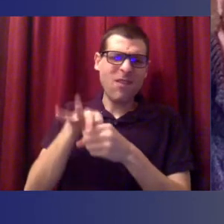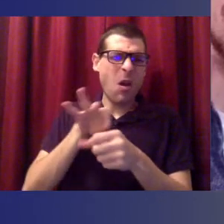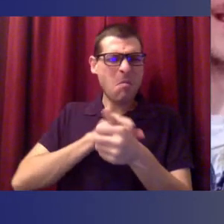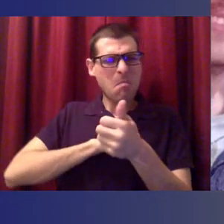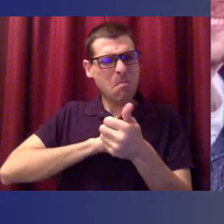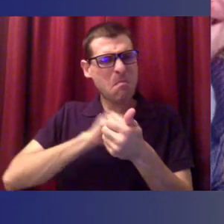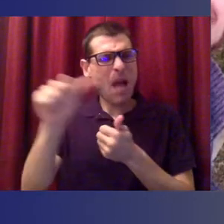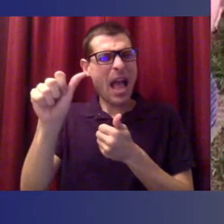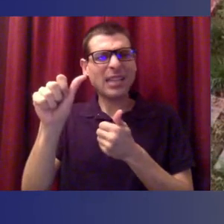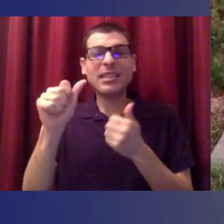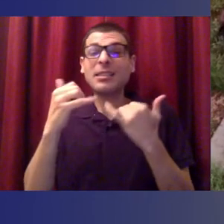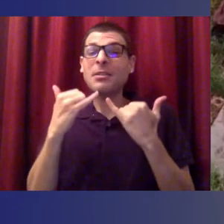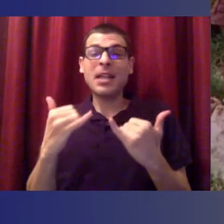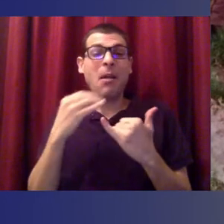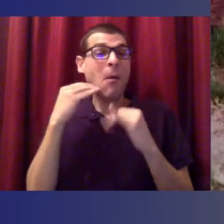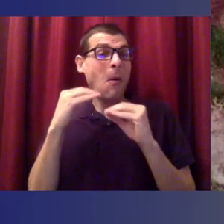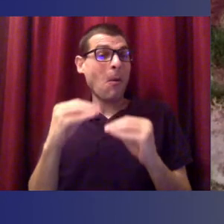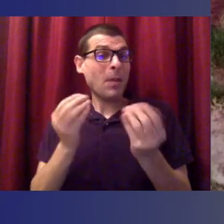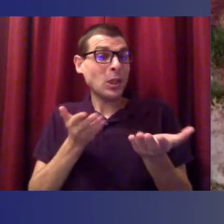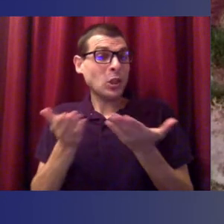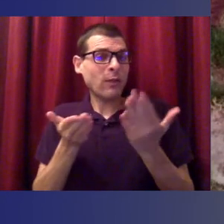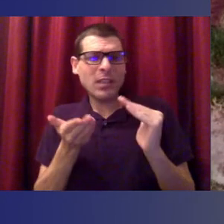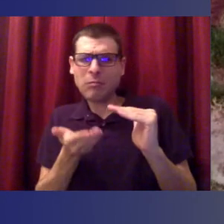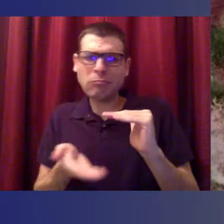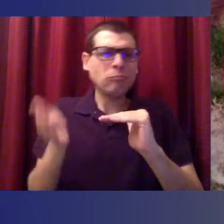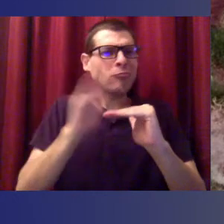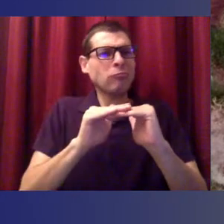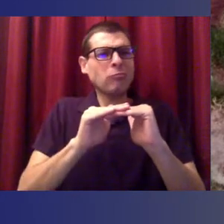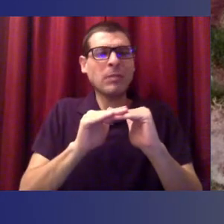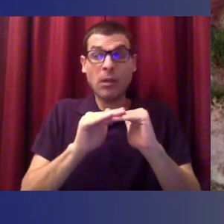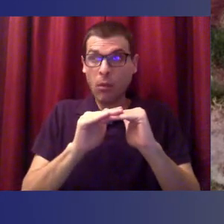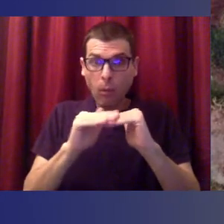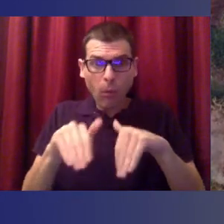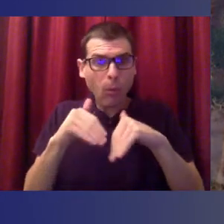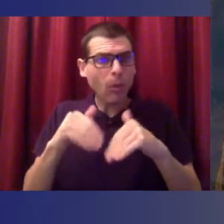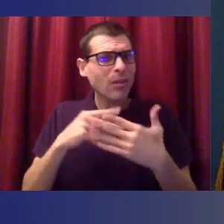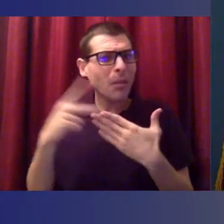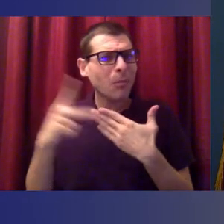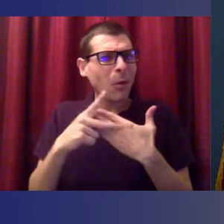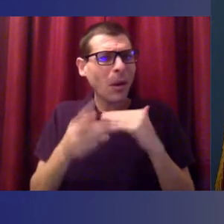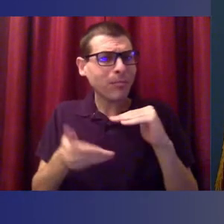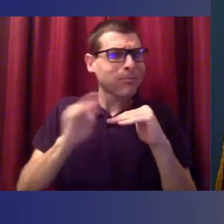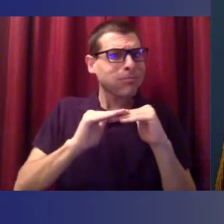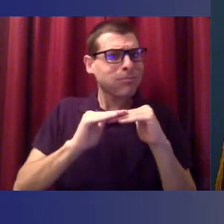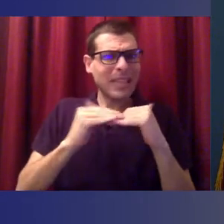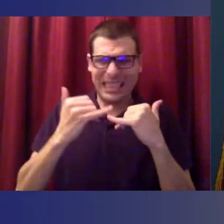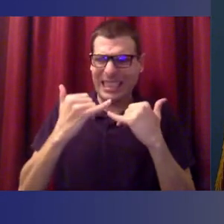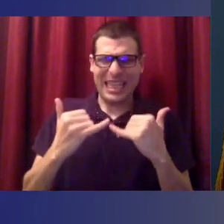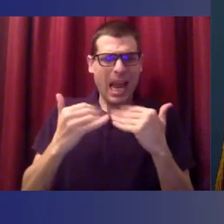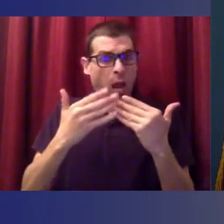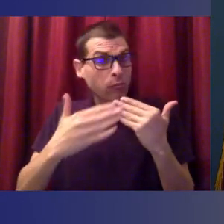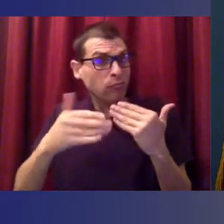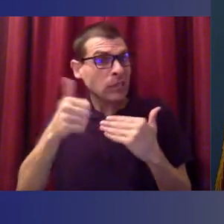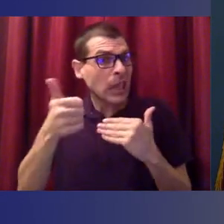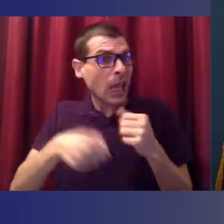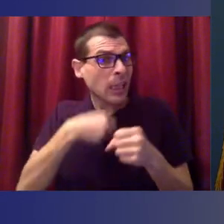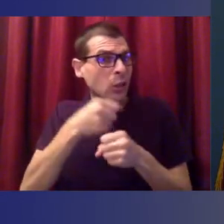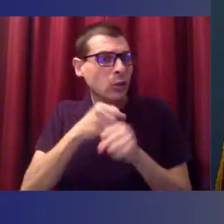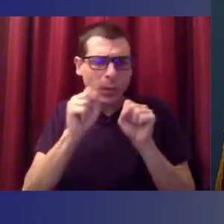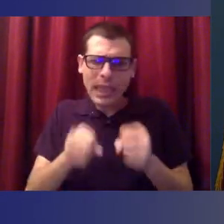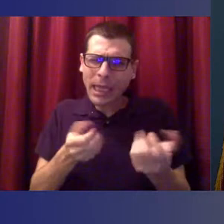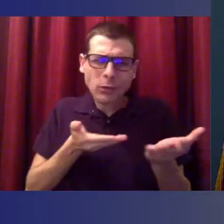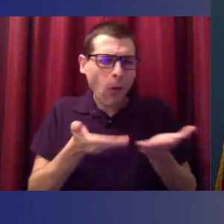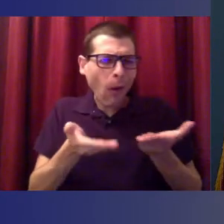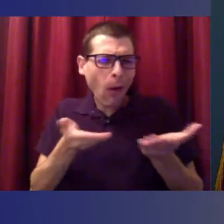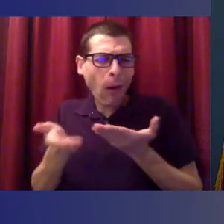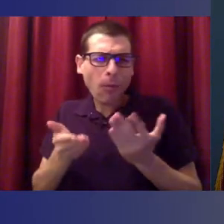will allow us to meet the challenges of homelessness for decades to come. This infusion of funds will drastically expand our